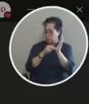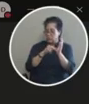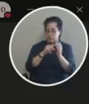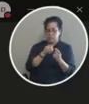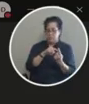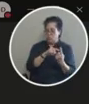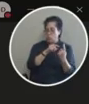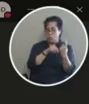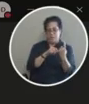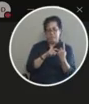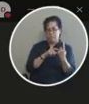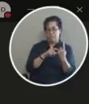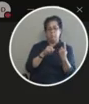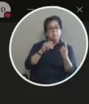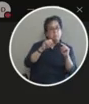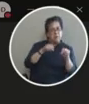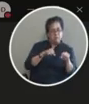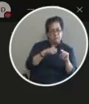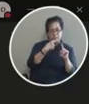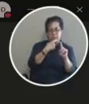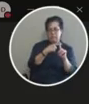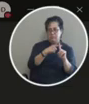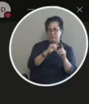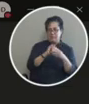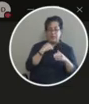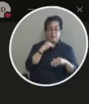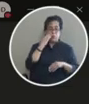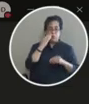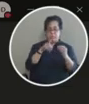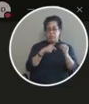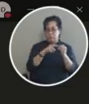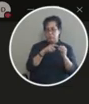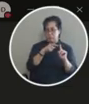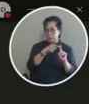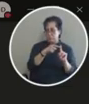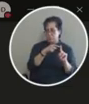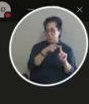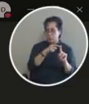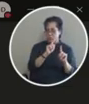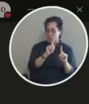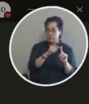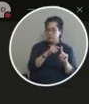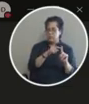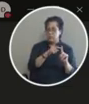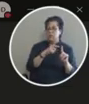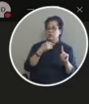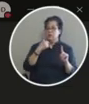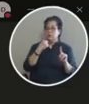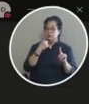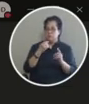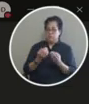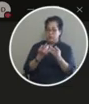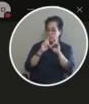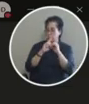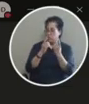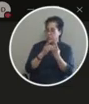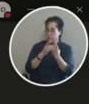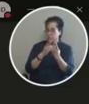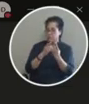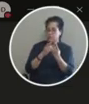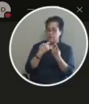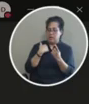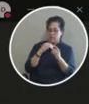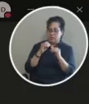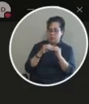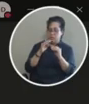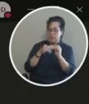only presumptive positive that I know about. We did have, just in the fire department alone,